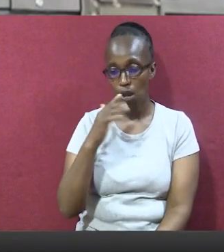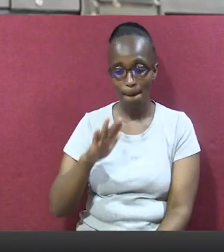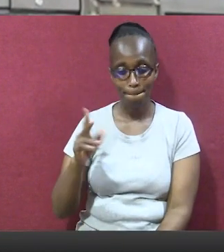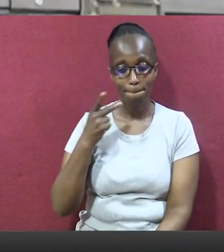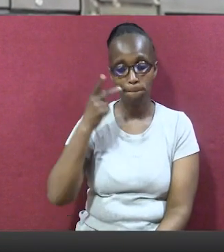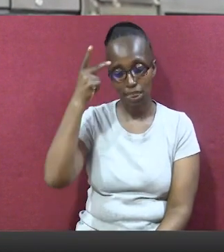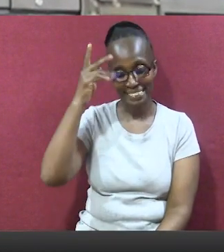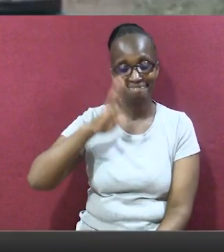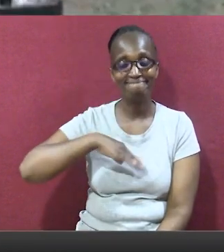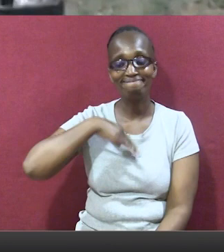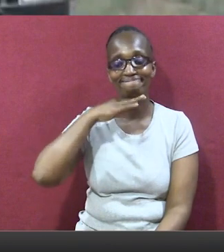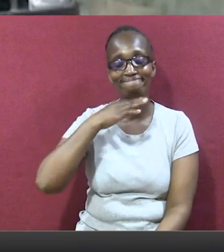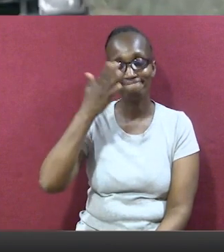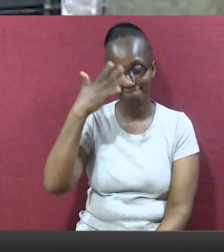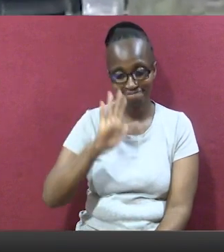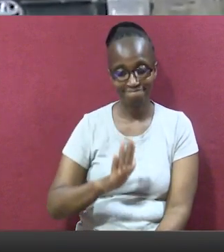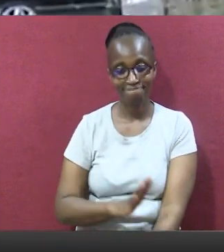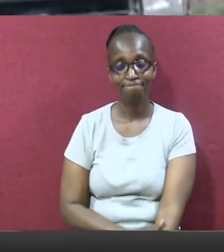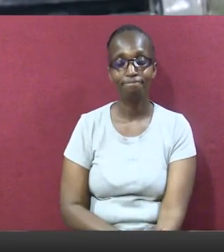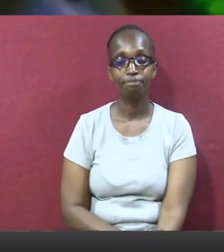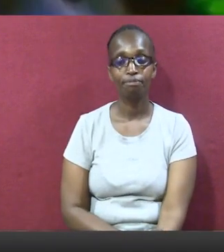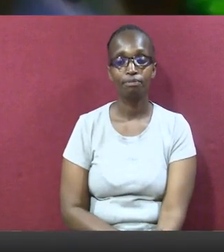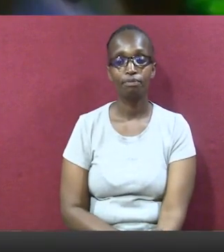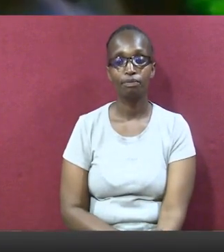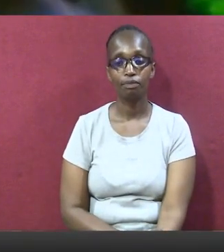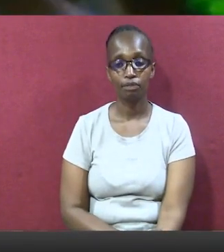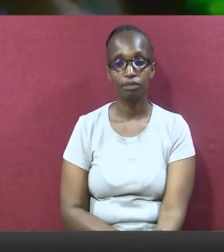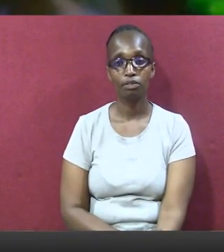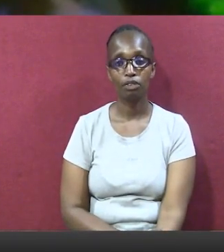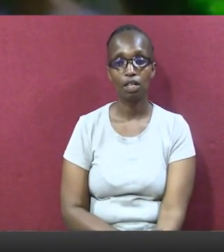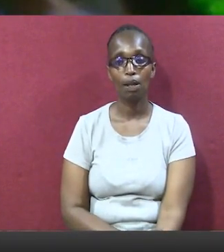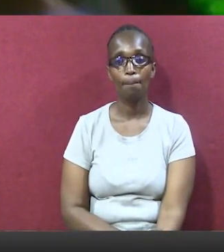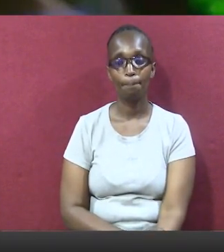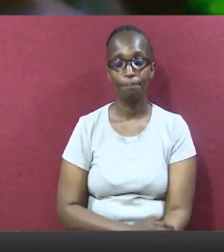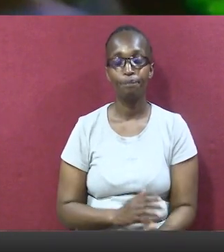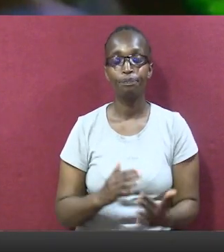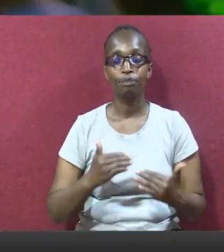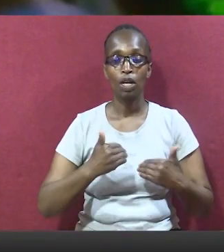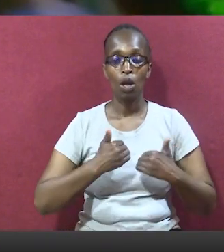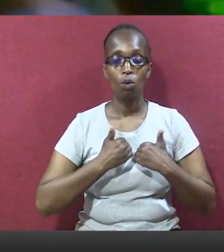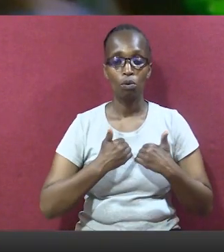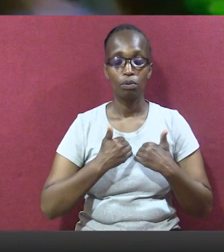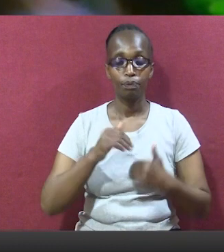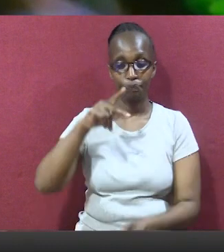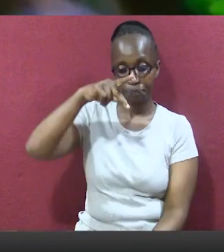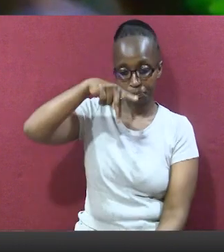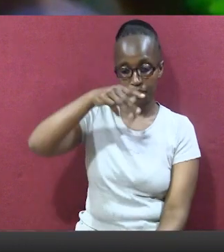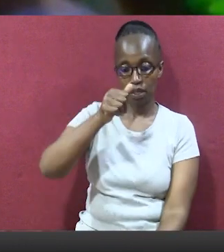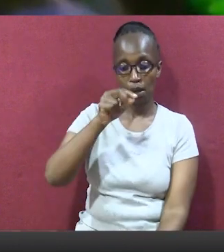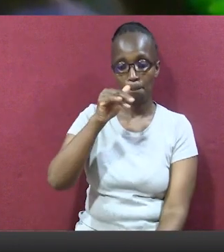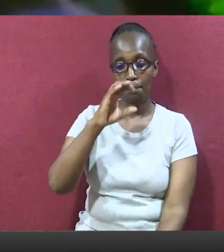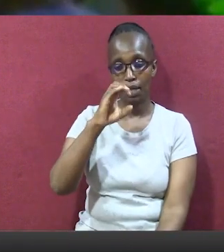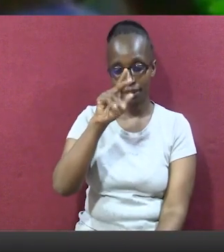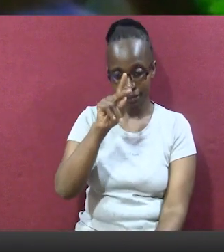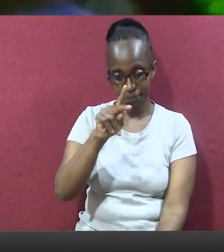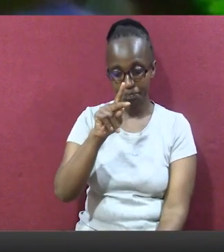yatima walioachwa na jamaa zao. Patrick ni chairman wa Indo Peace Committee, na